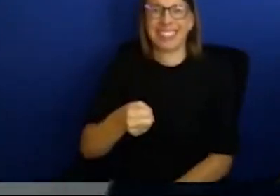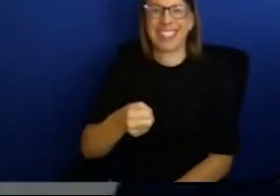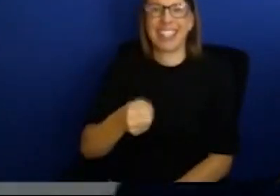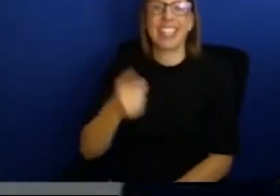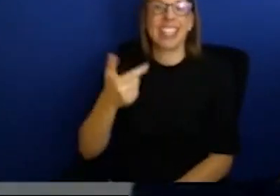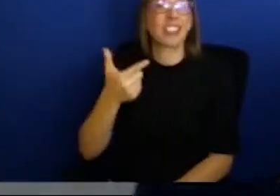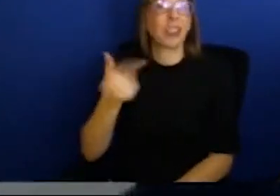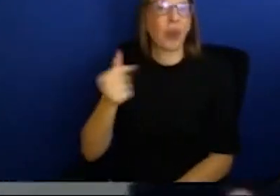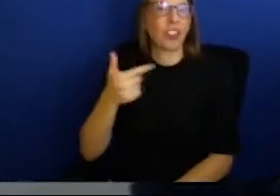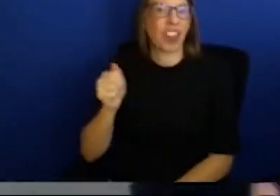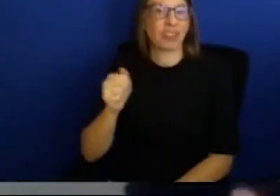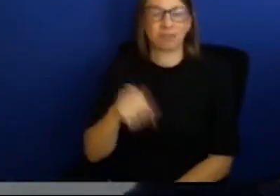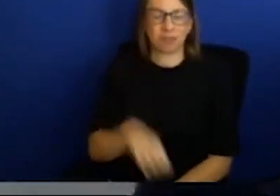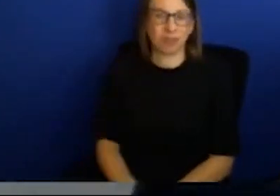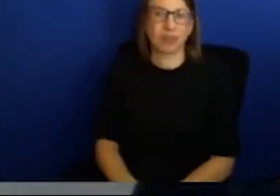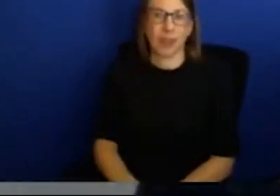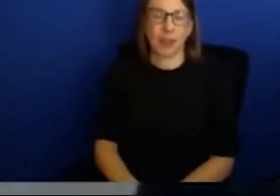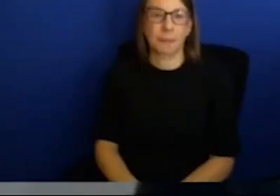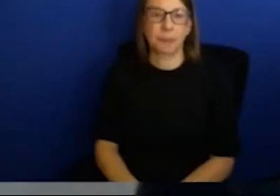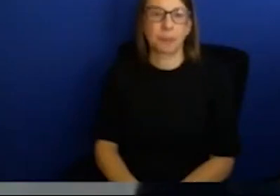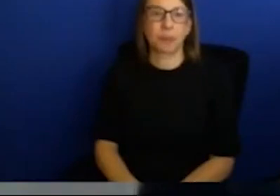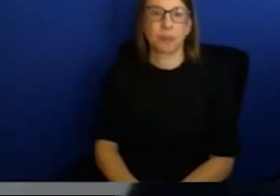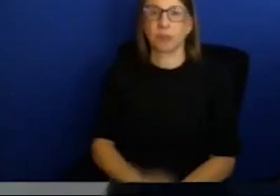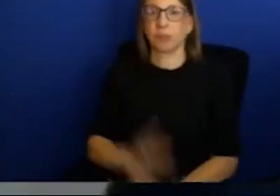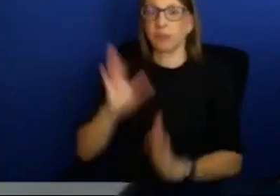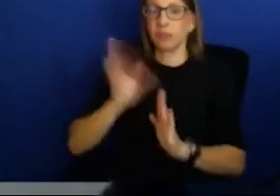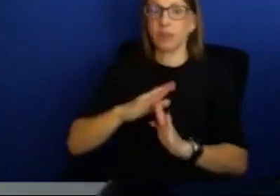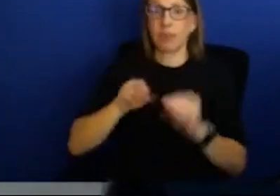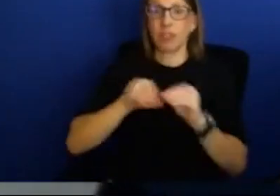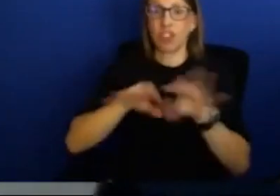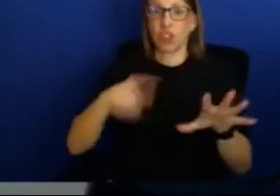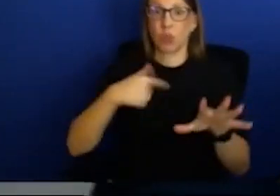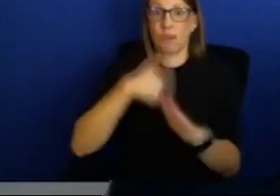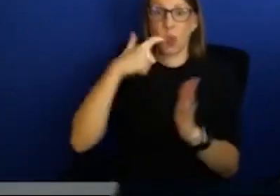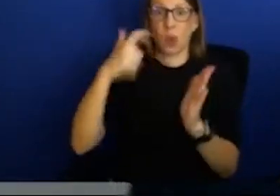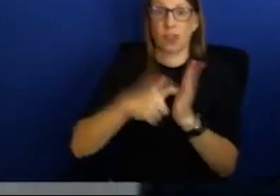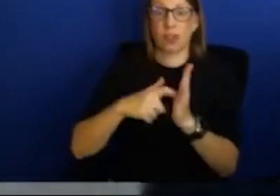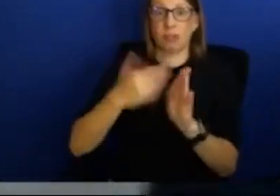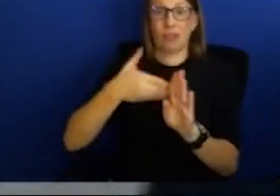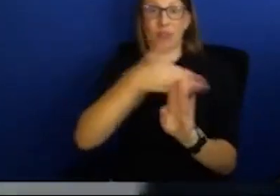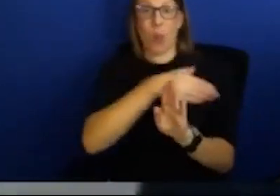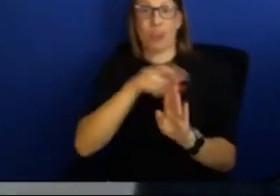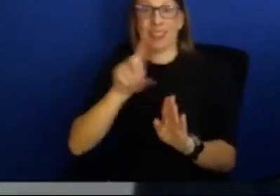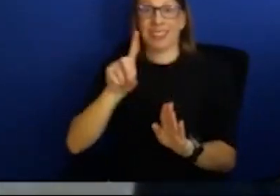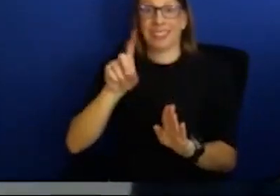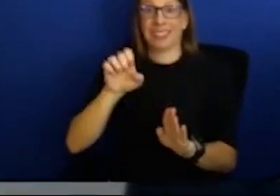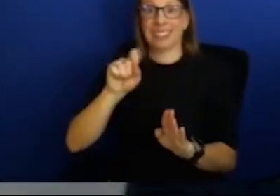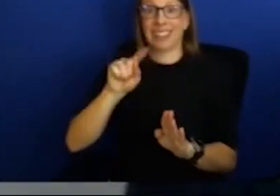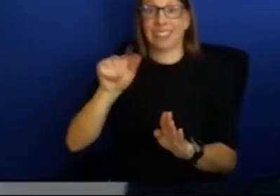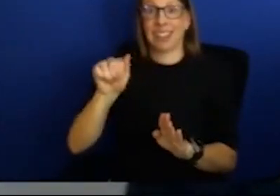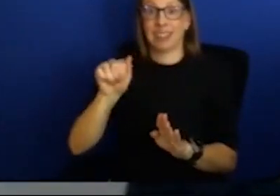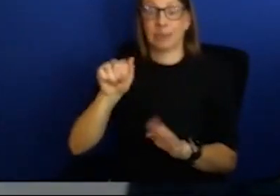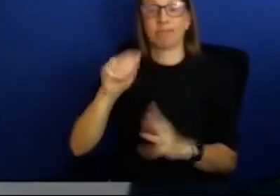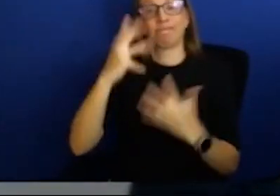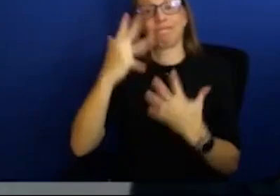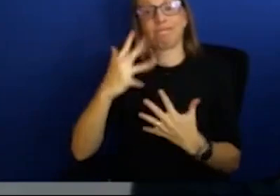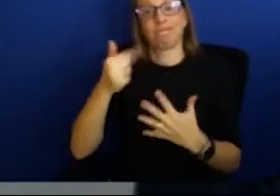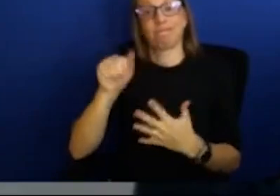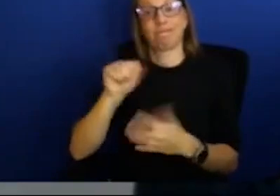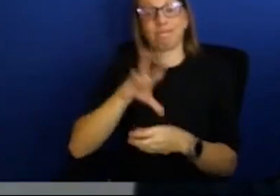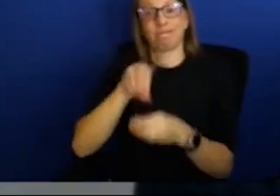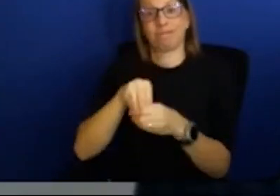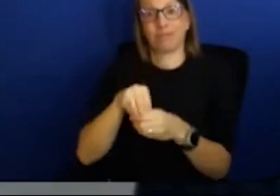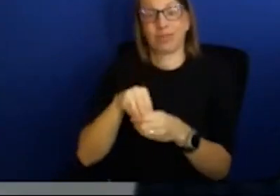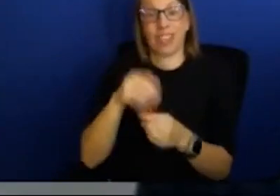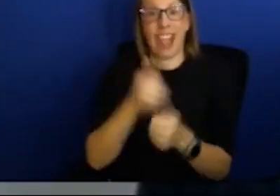Georgia. And that was the biggest surge we had seen prior to Delta. So unfortunately, Georgia has participated in